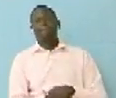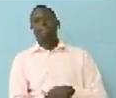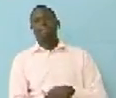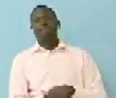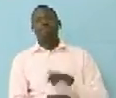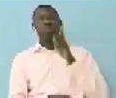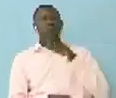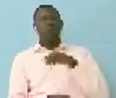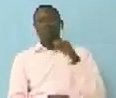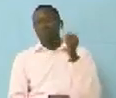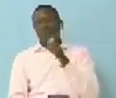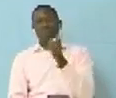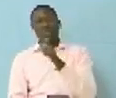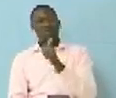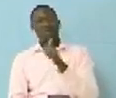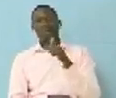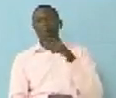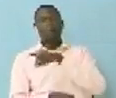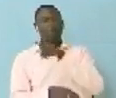was intimidating,